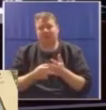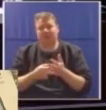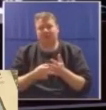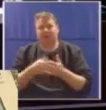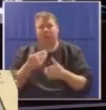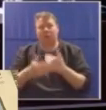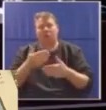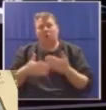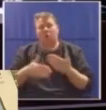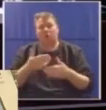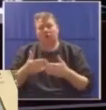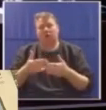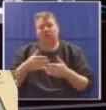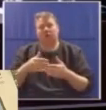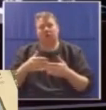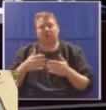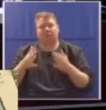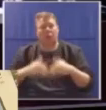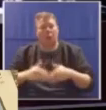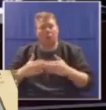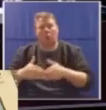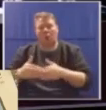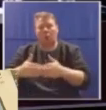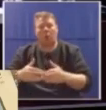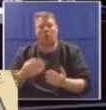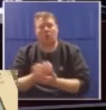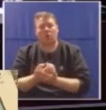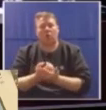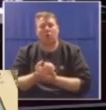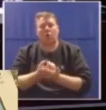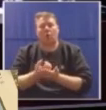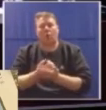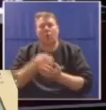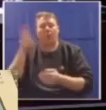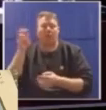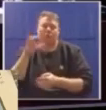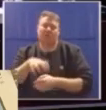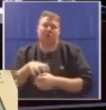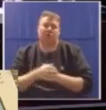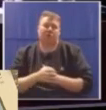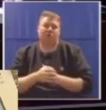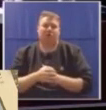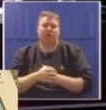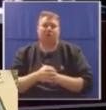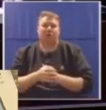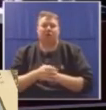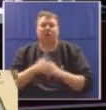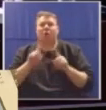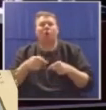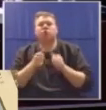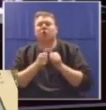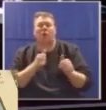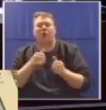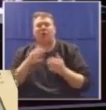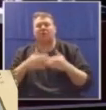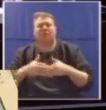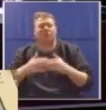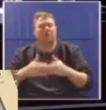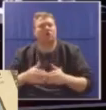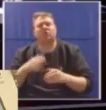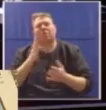process. And Honorable Meshoe, decommissioning is something that we cannot run away from, because